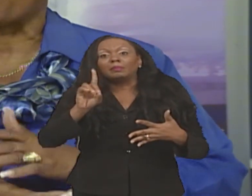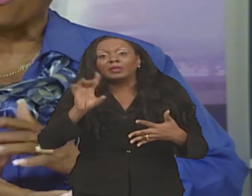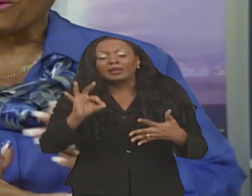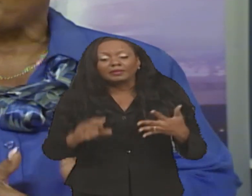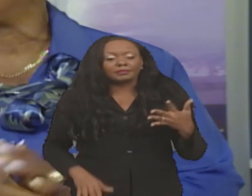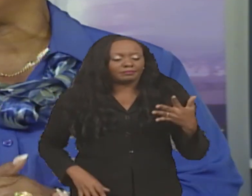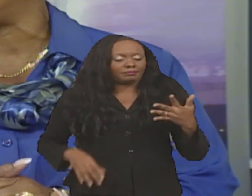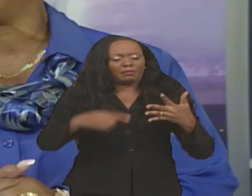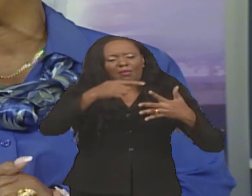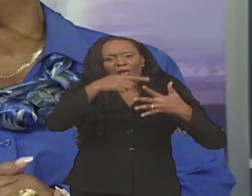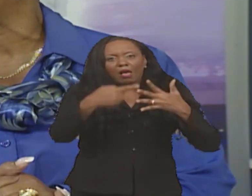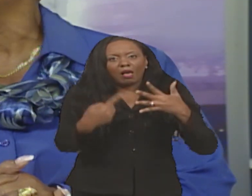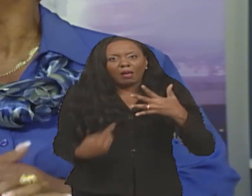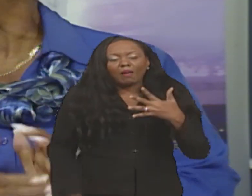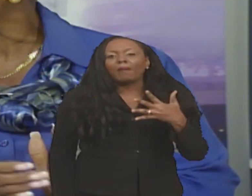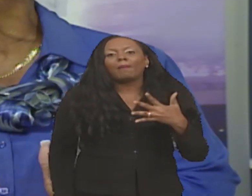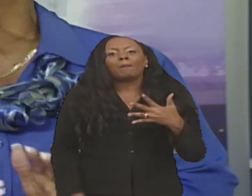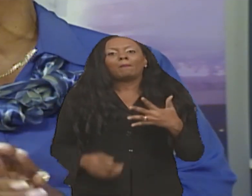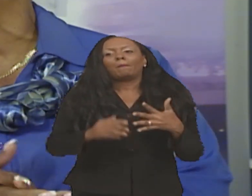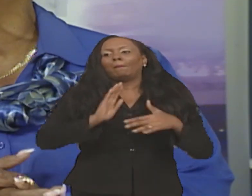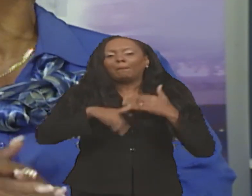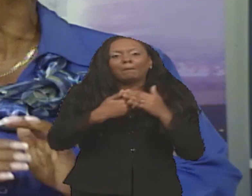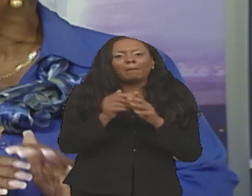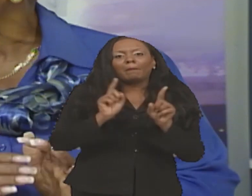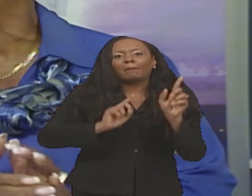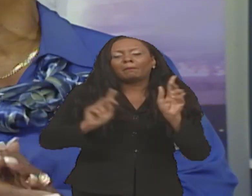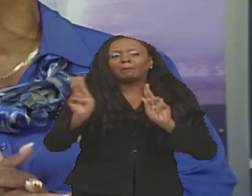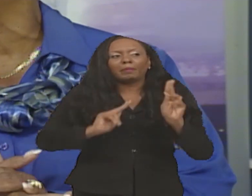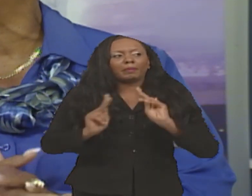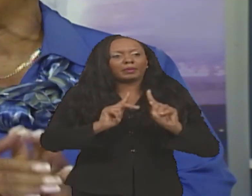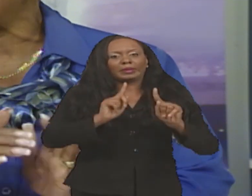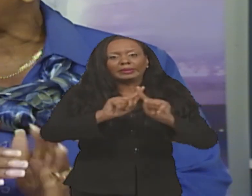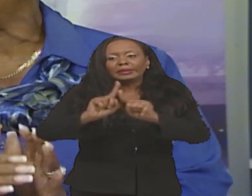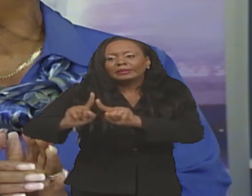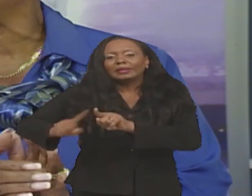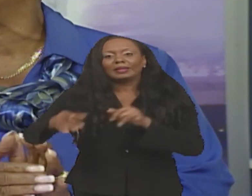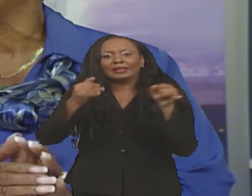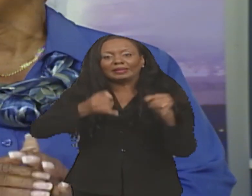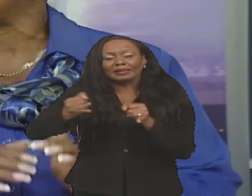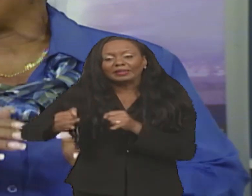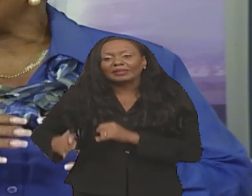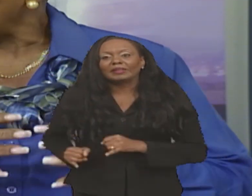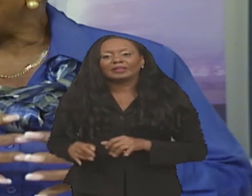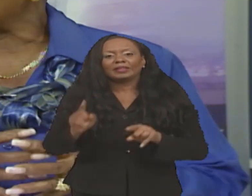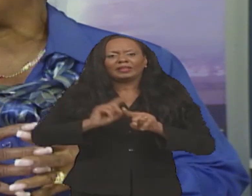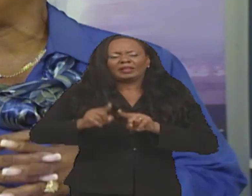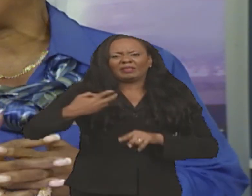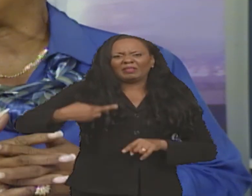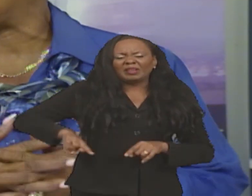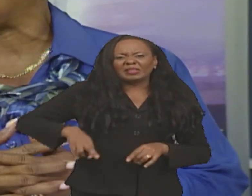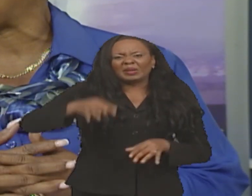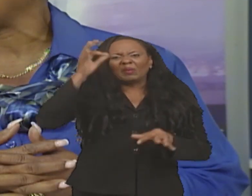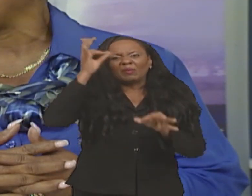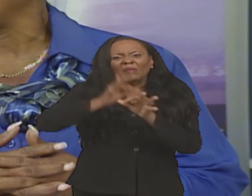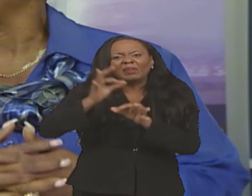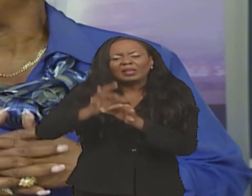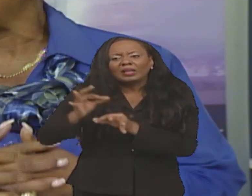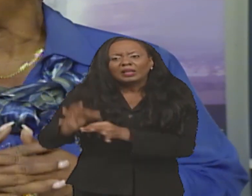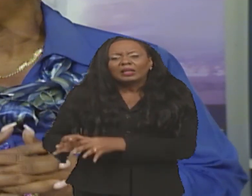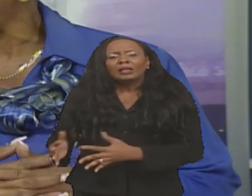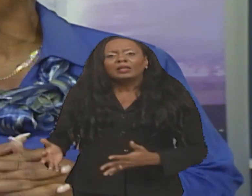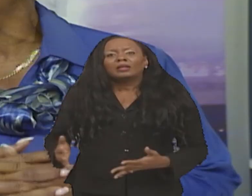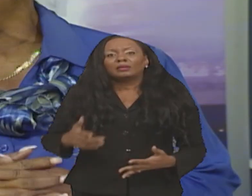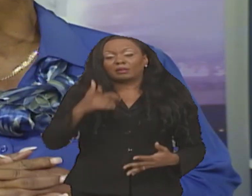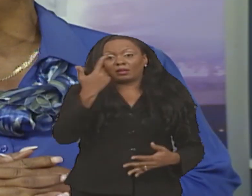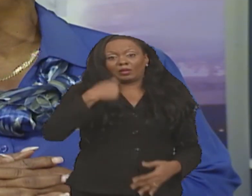thank all the other ministries and individuals and the church groups and the faith groups, because at the end of the day, we